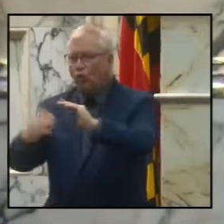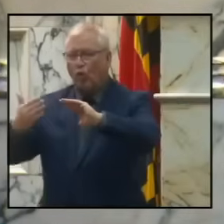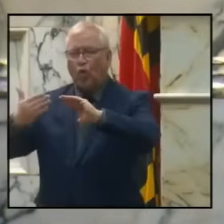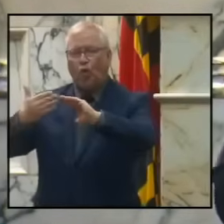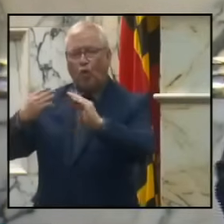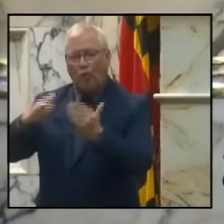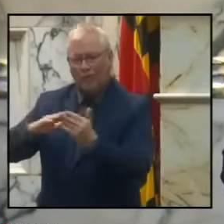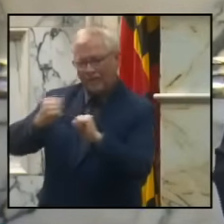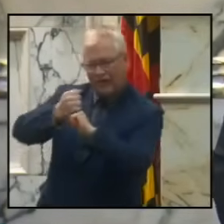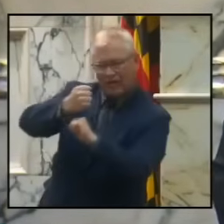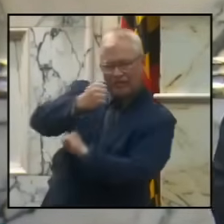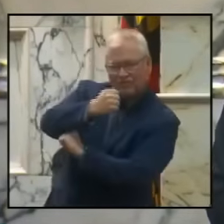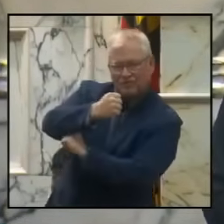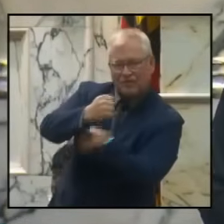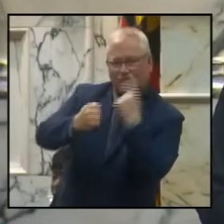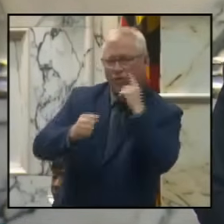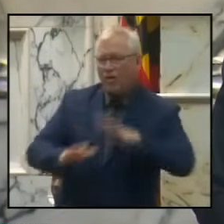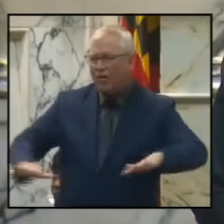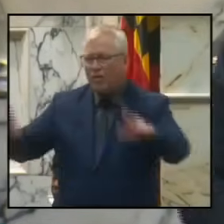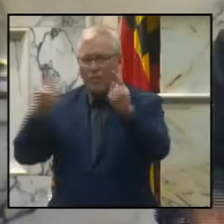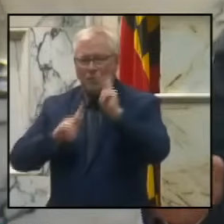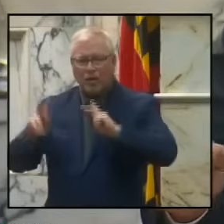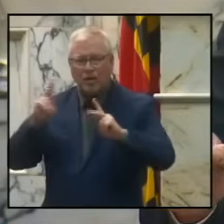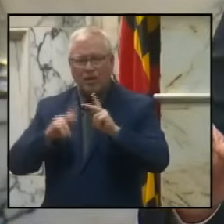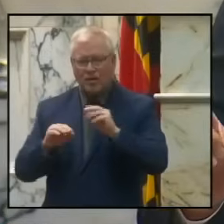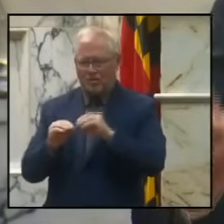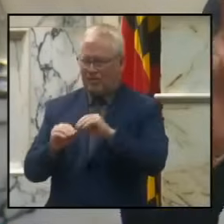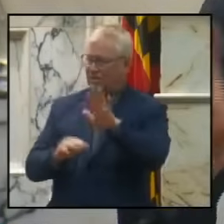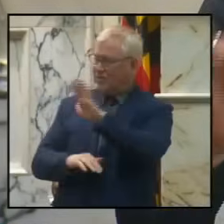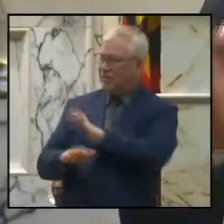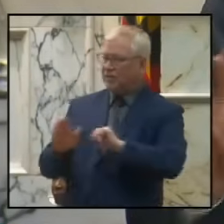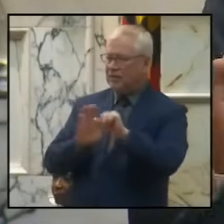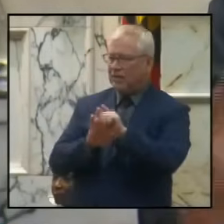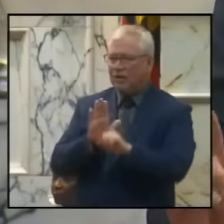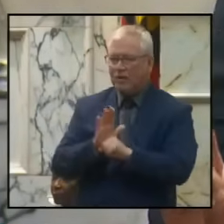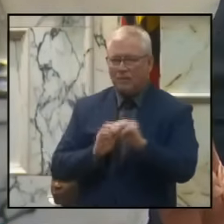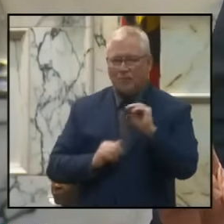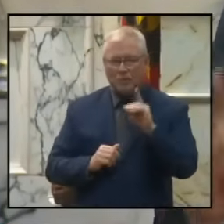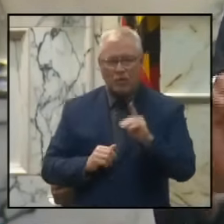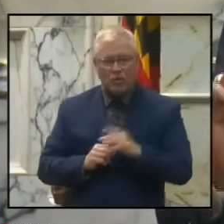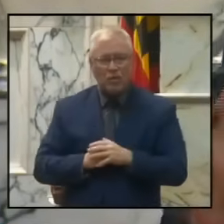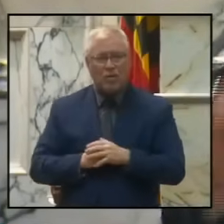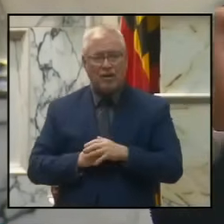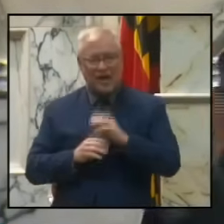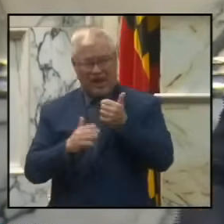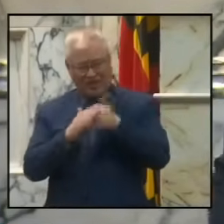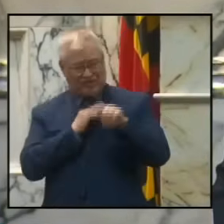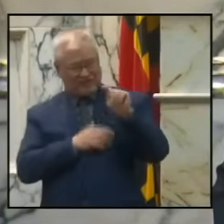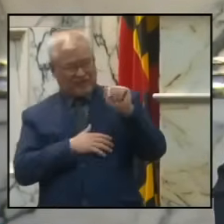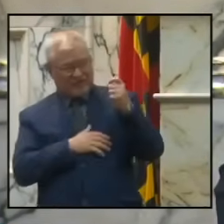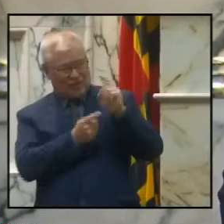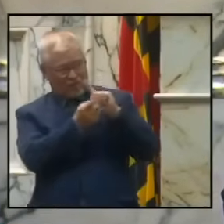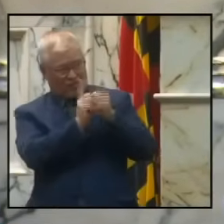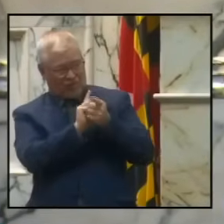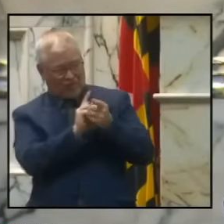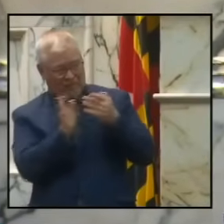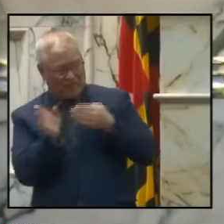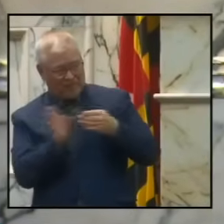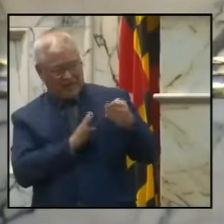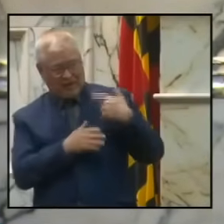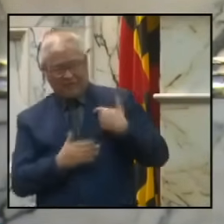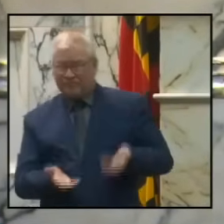all across our state. And under the tax reform plan that I have presented to both the House and the